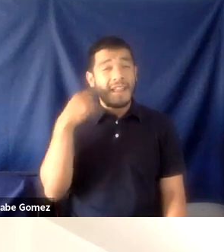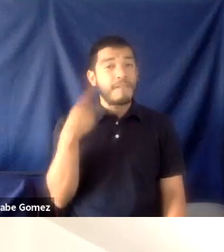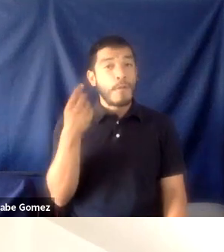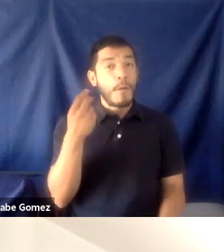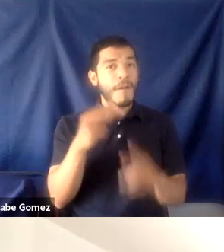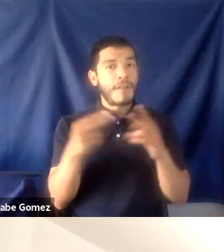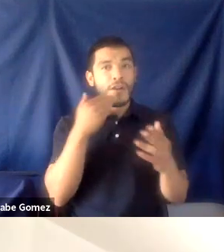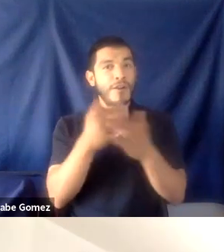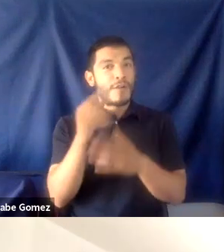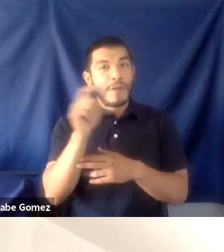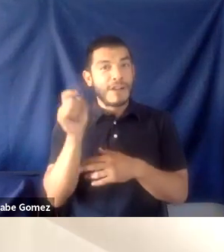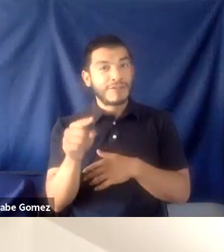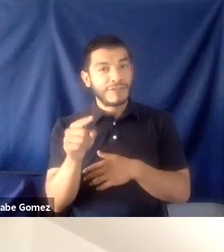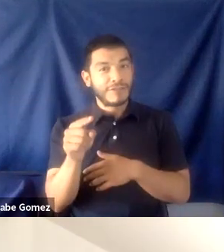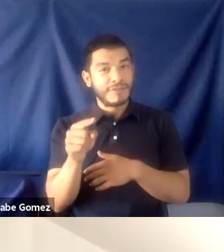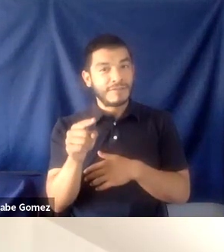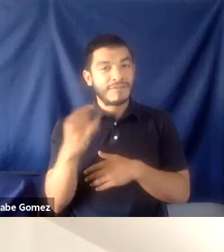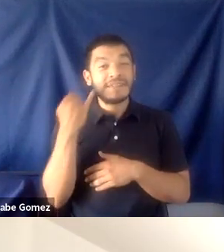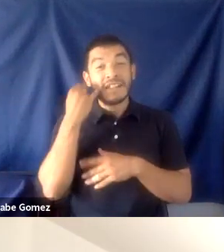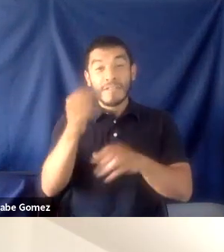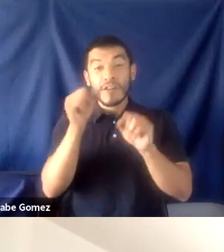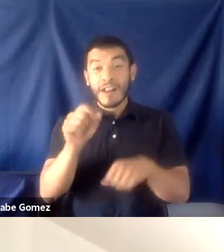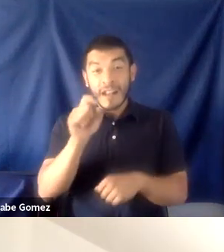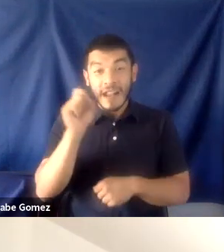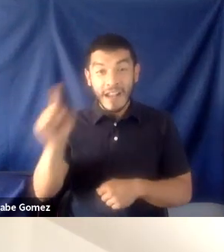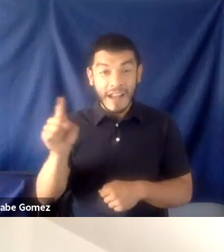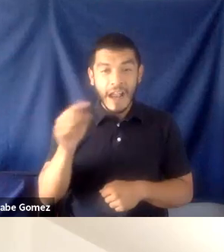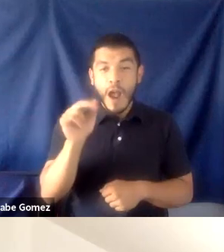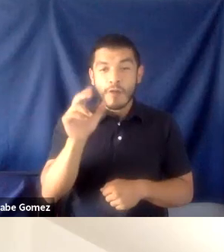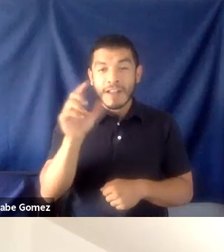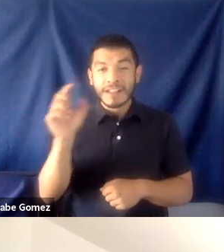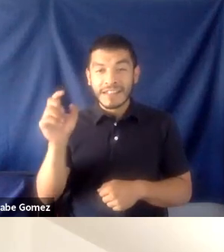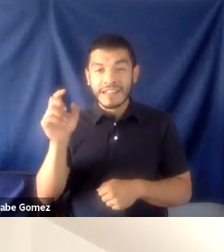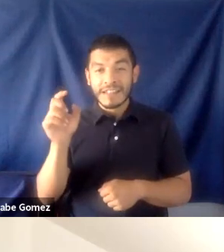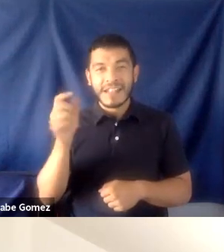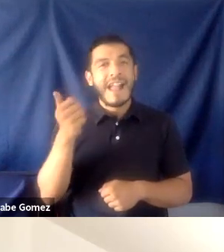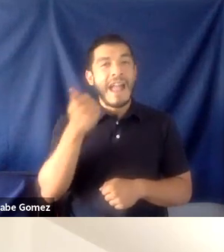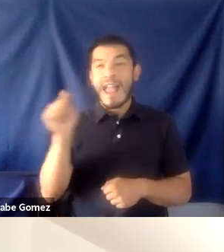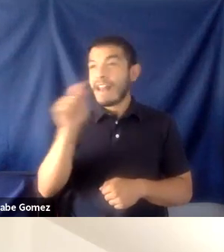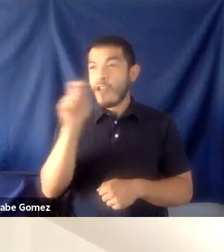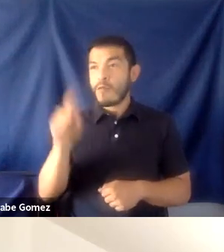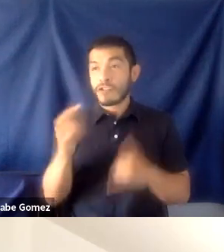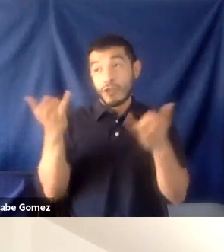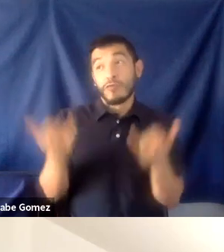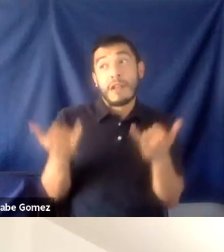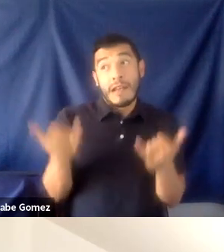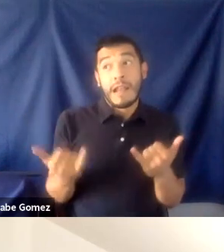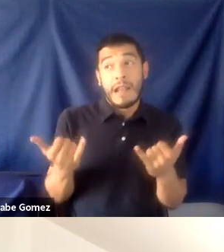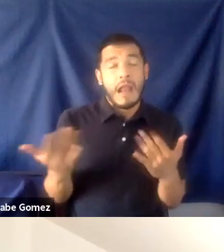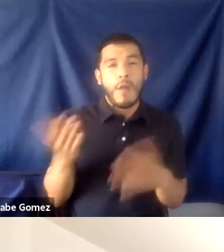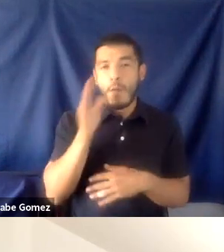Yeah. If you could ask Grace Lee Boggs any question today, what would it